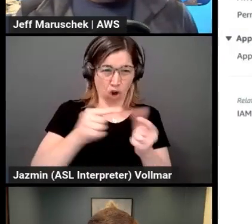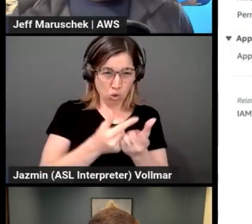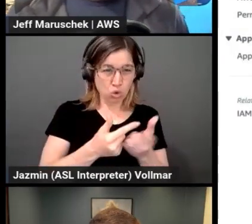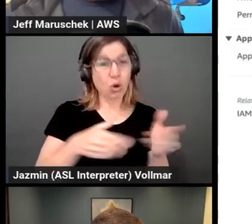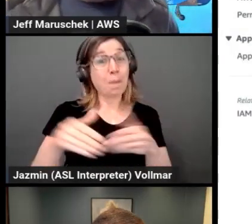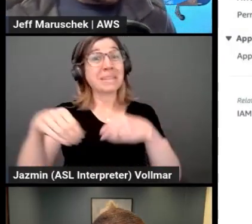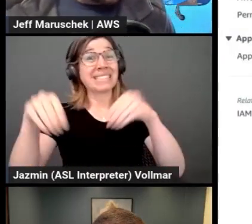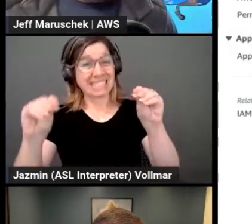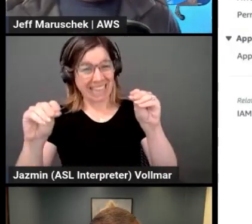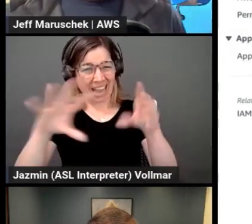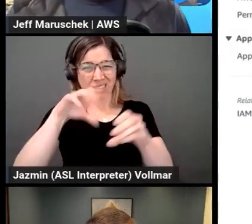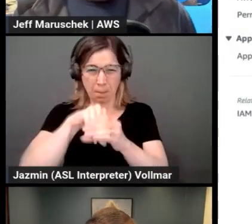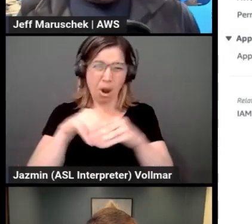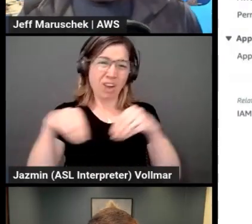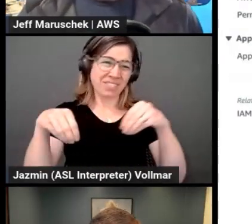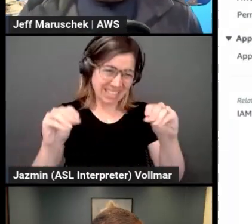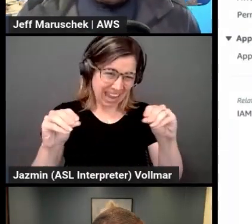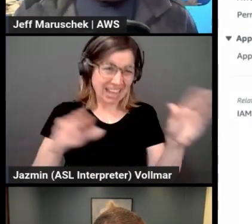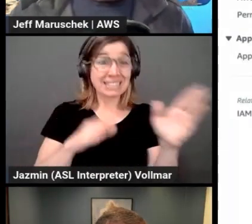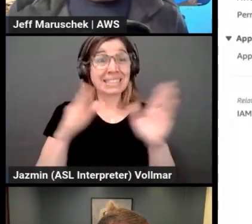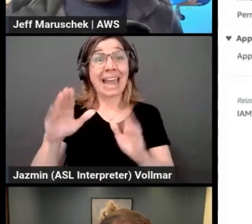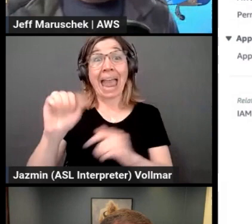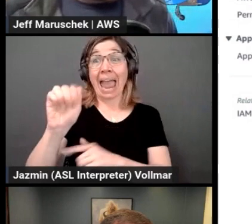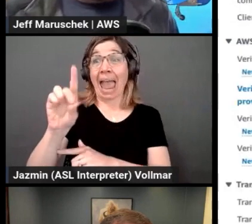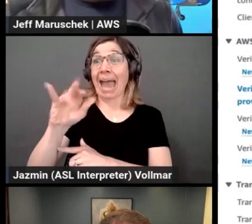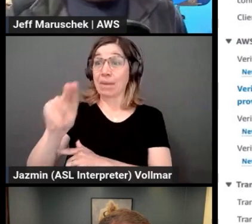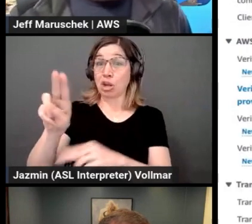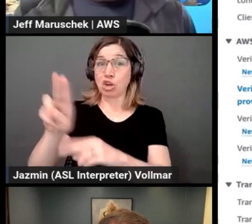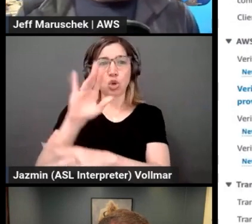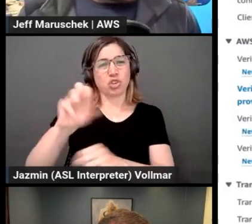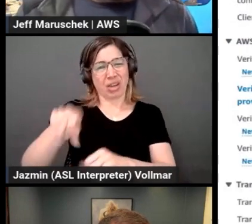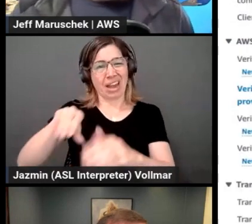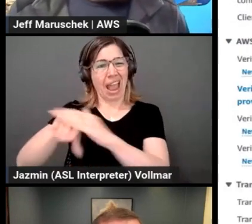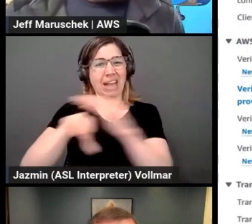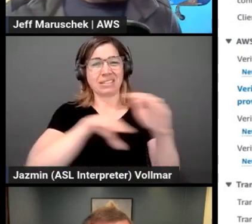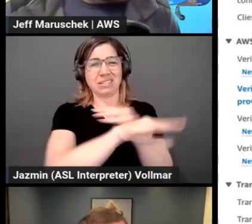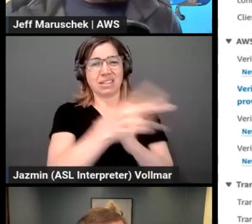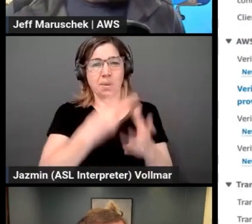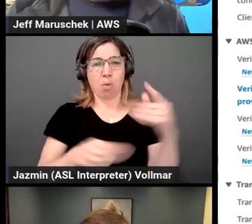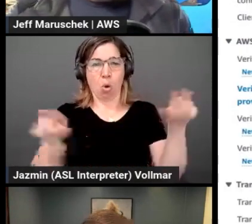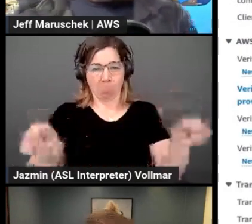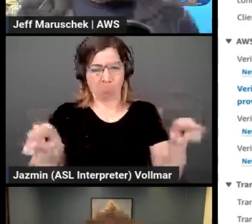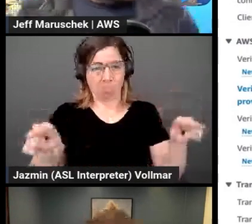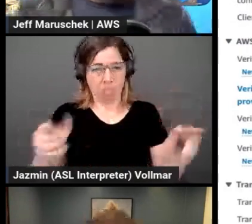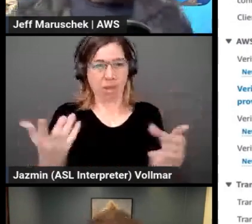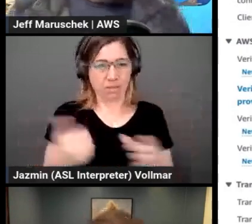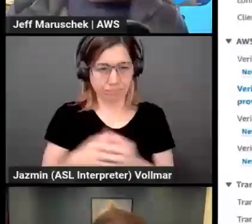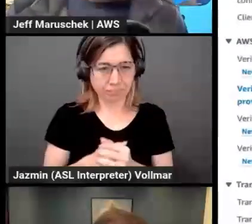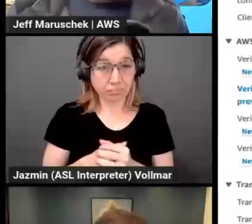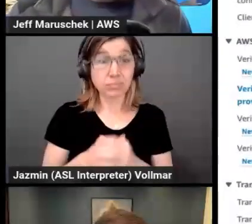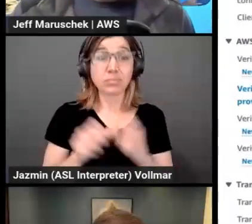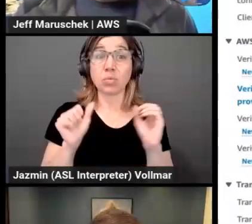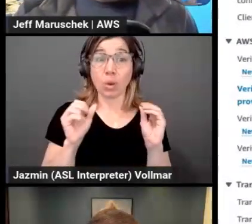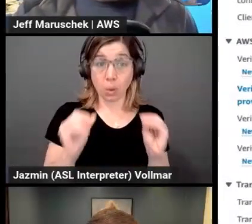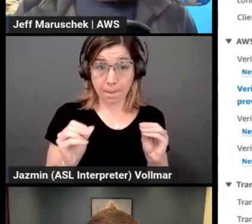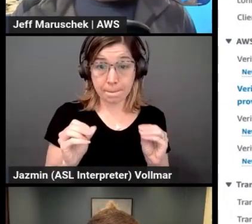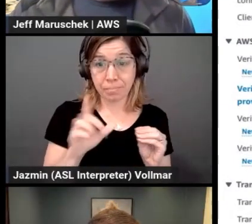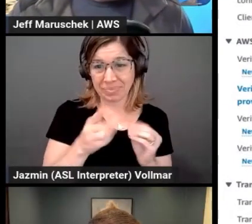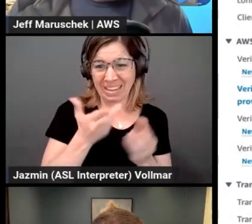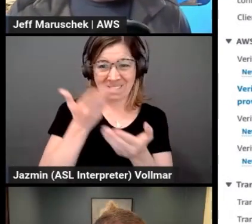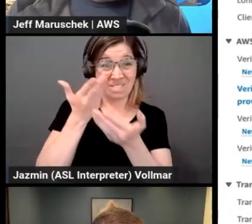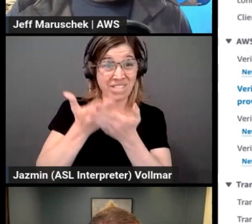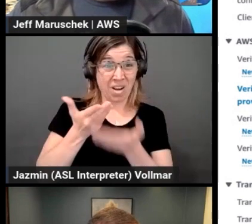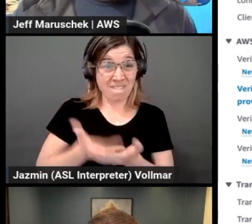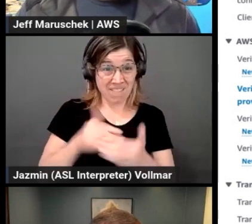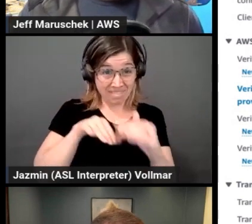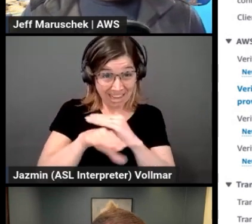admin user is part of both. All right. Sounds good. Yeah, so within verified access in the